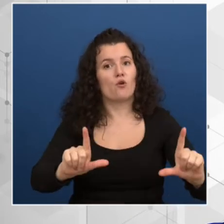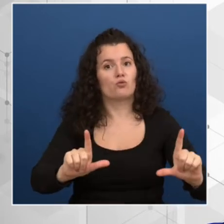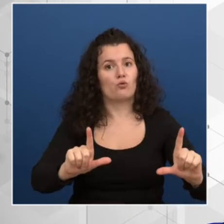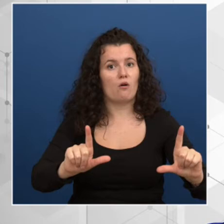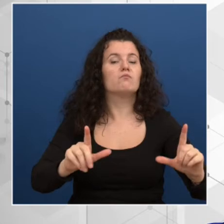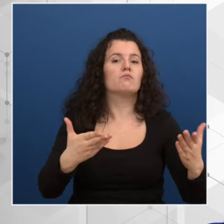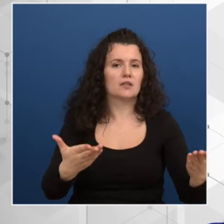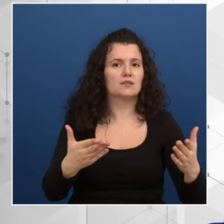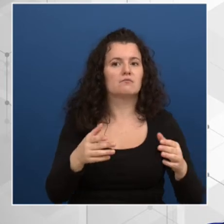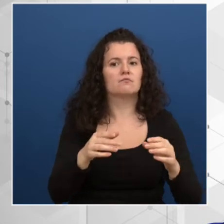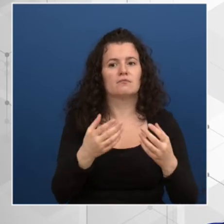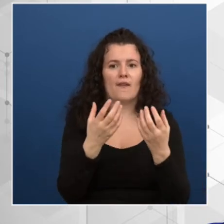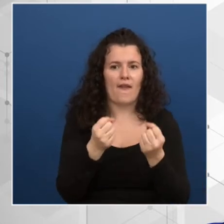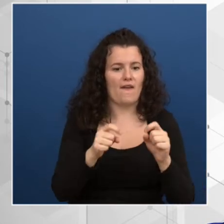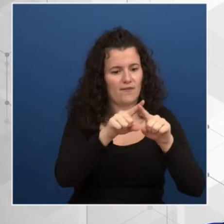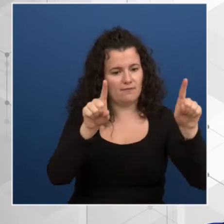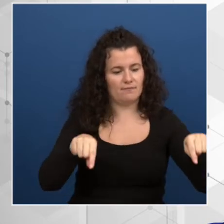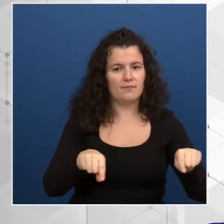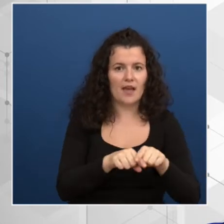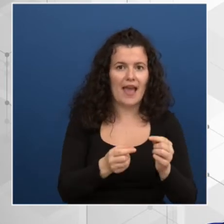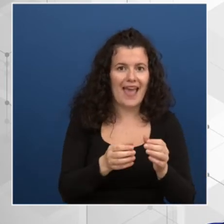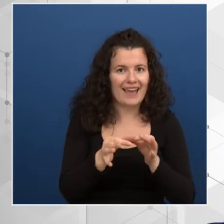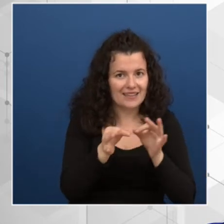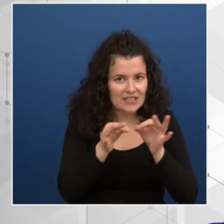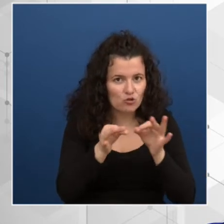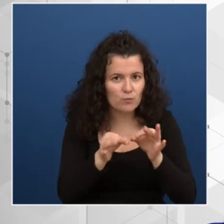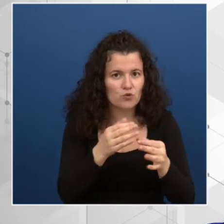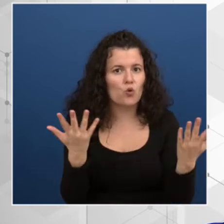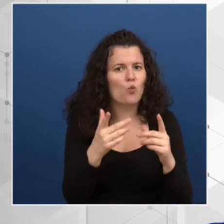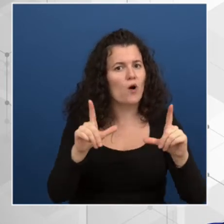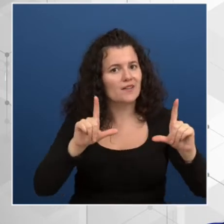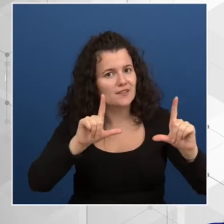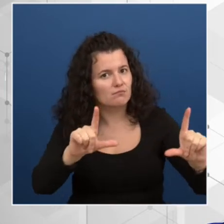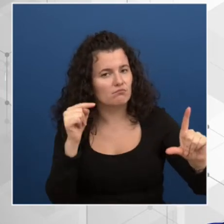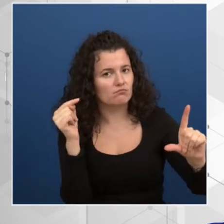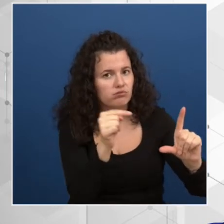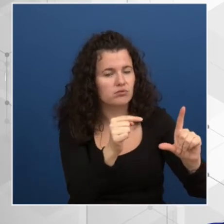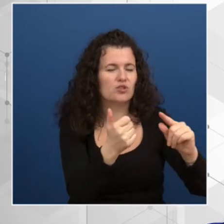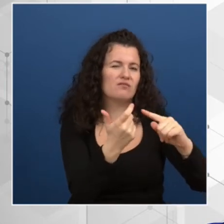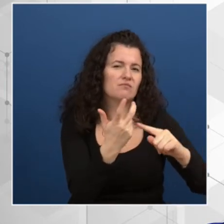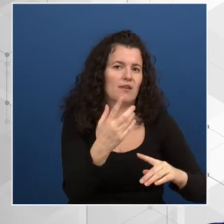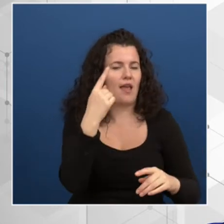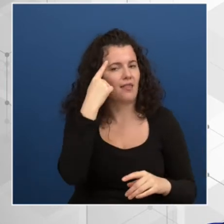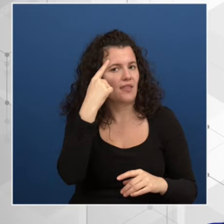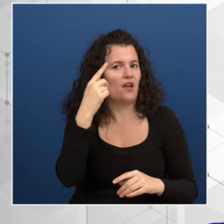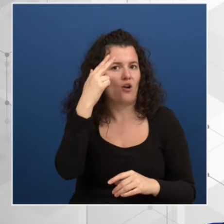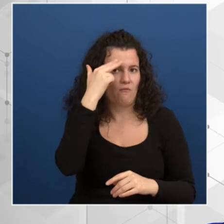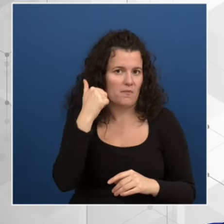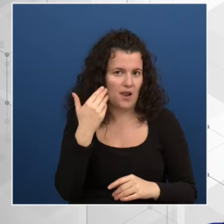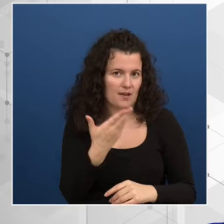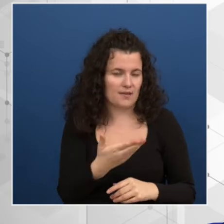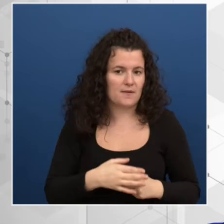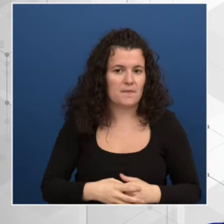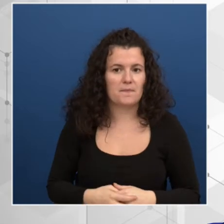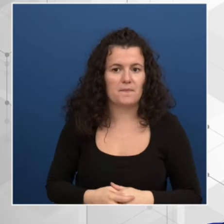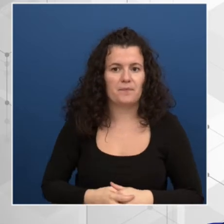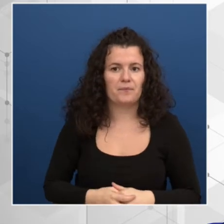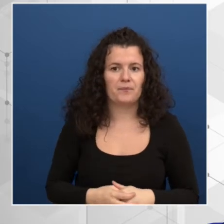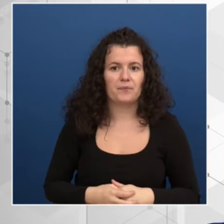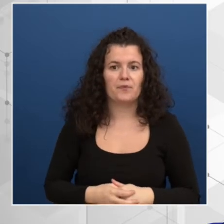just try to get involved and model inclusion here. One thing that is really great is to use an introduction slide to